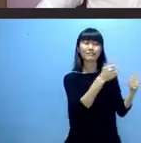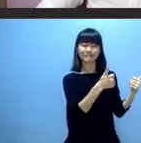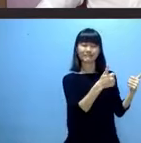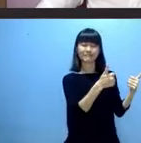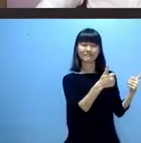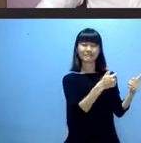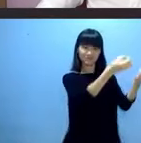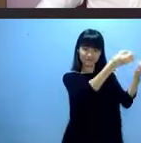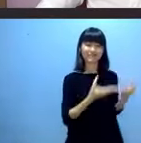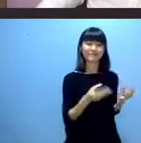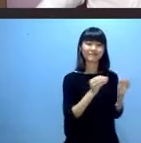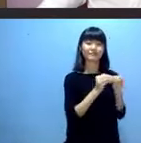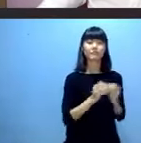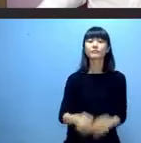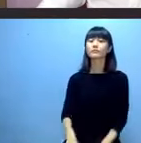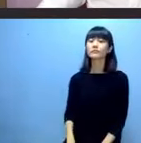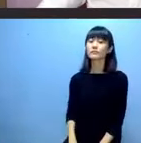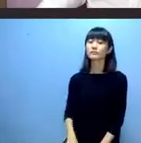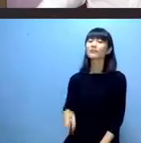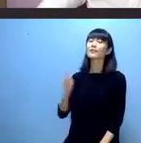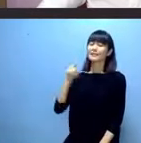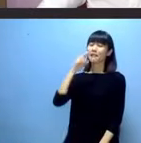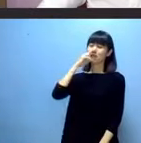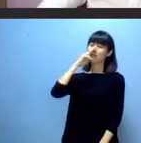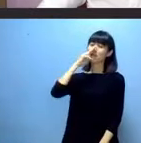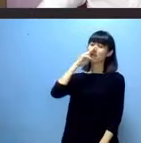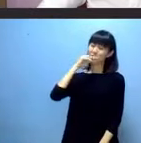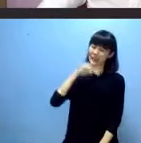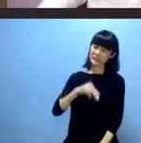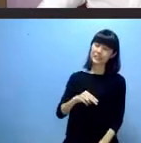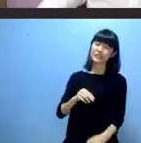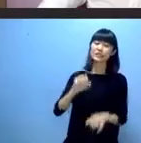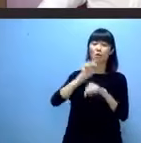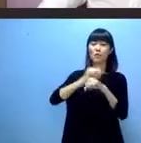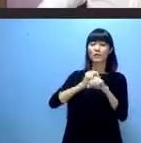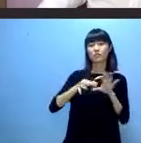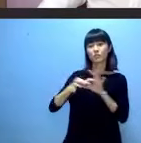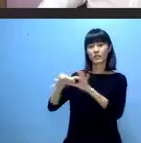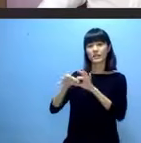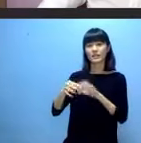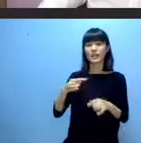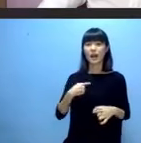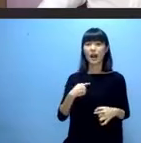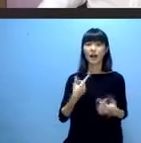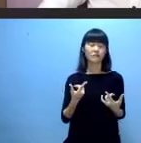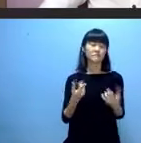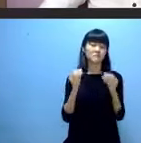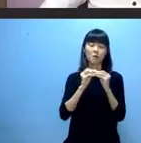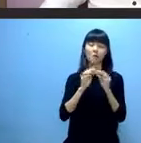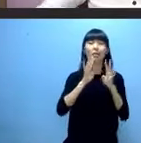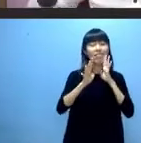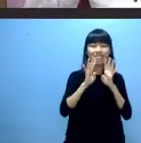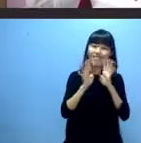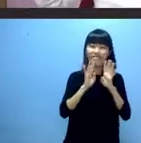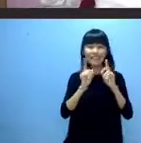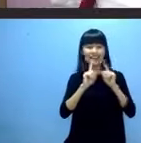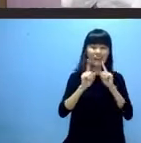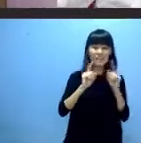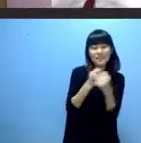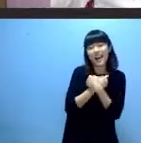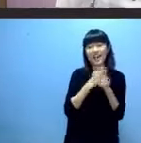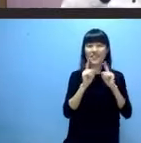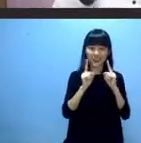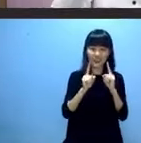Yeah, it's this very funny working relationship. So I'm obviously the talkative one, which is also why I'm on this show and not